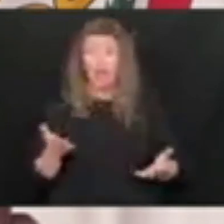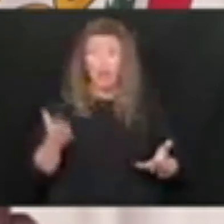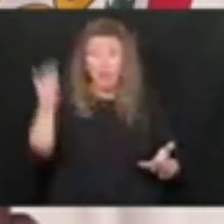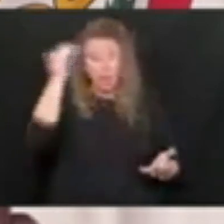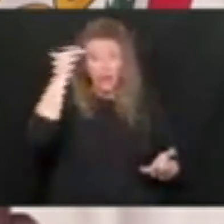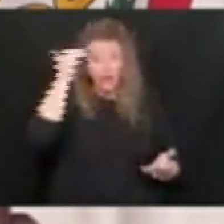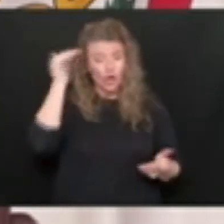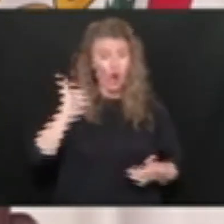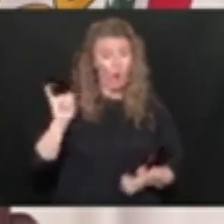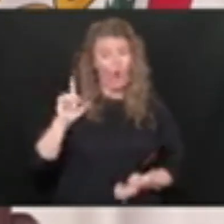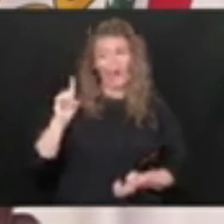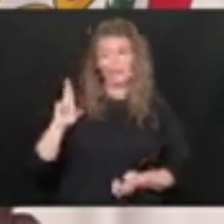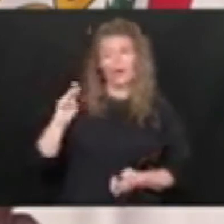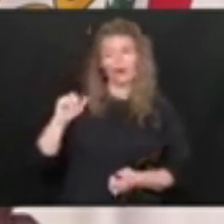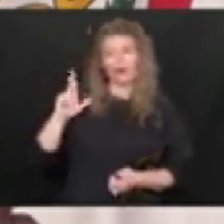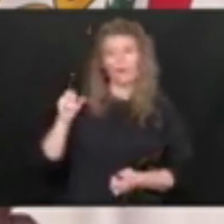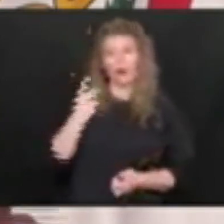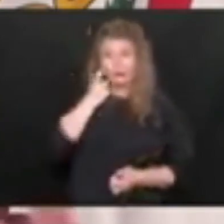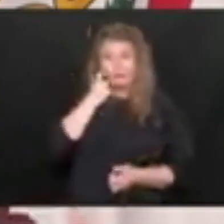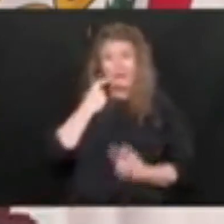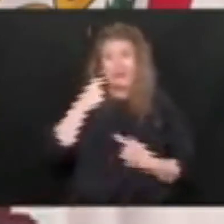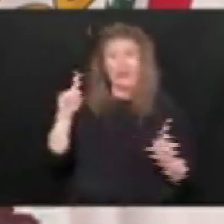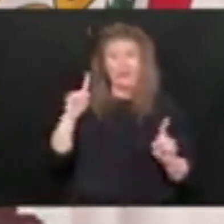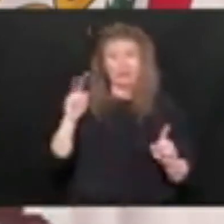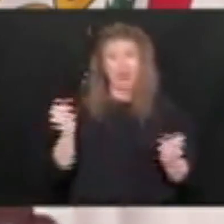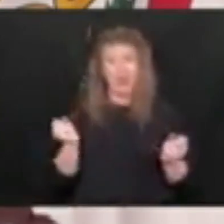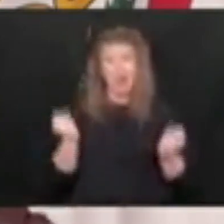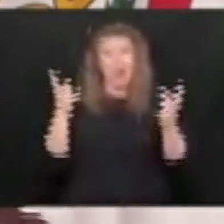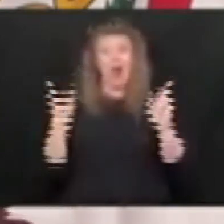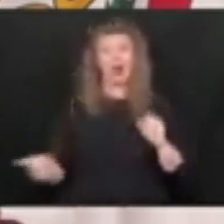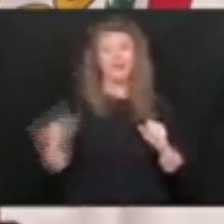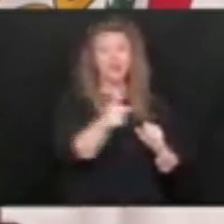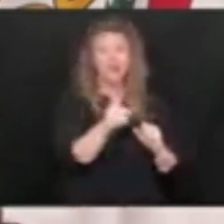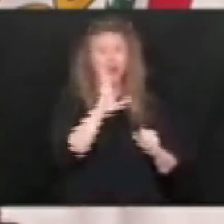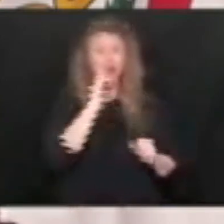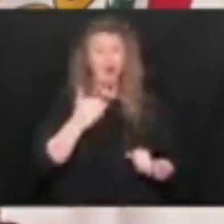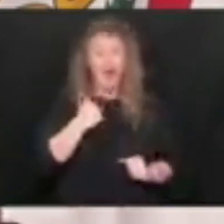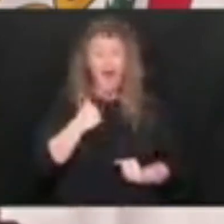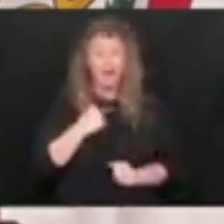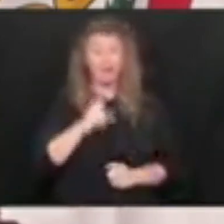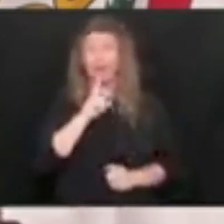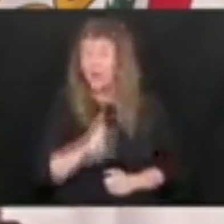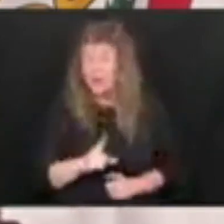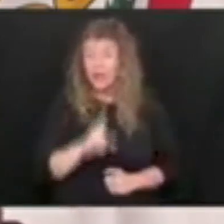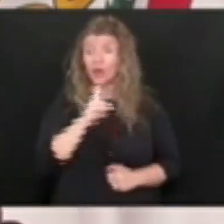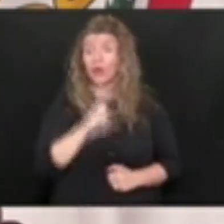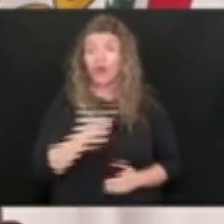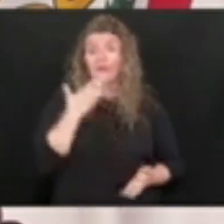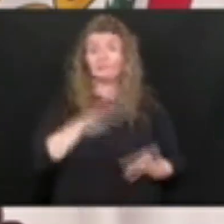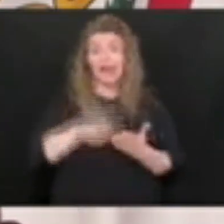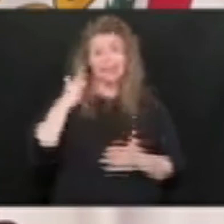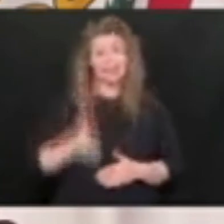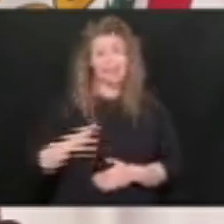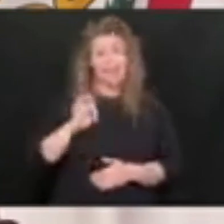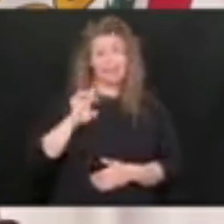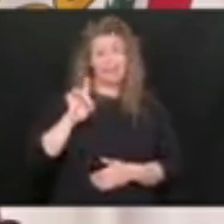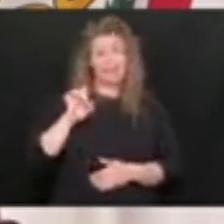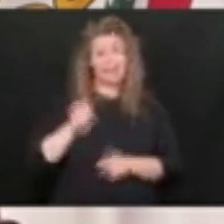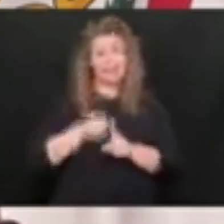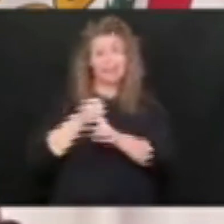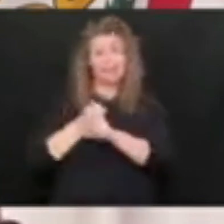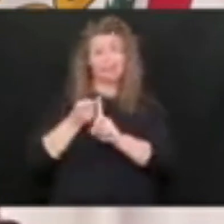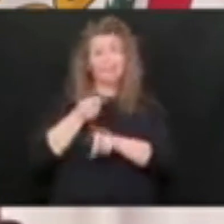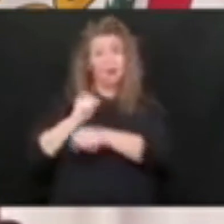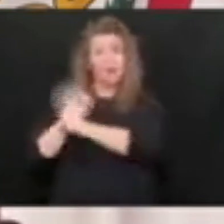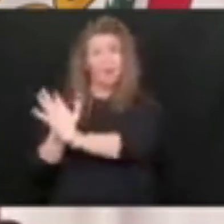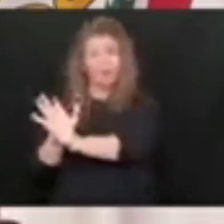as Dr. Marsh said just a little while ago, a bunch of you are going to end up with really, really bad side effects from this, because you're